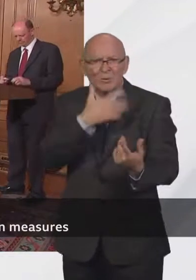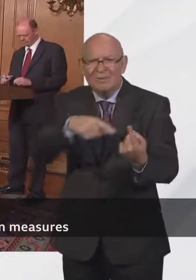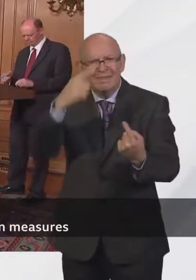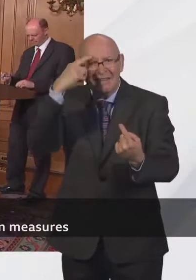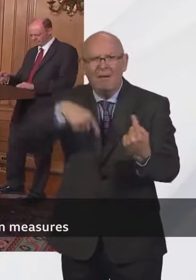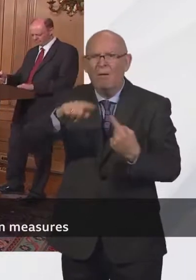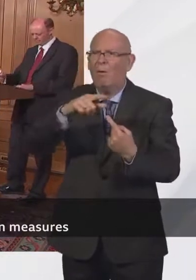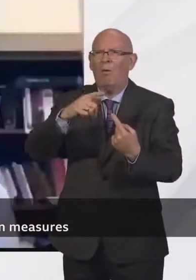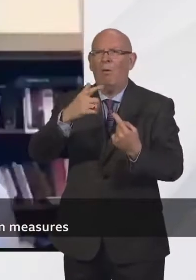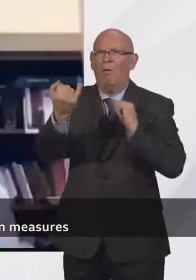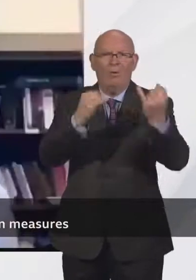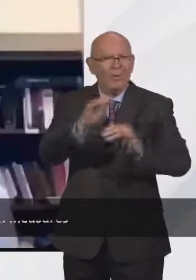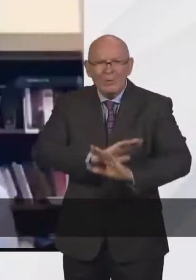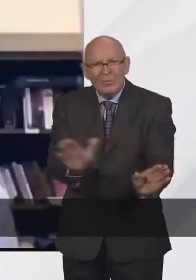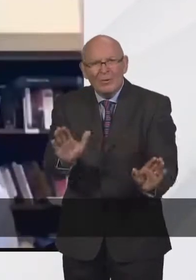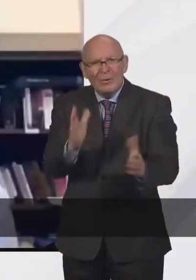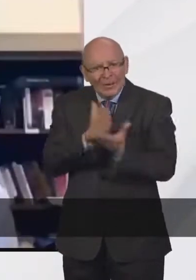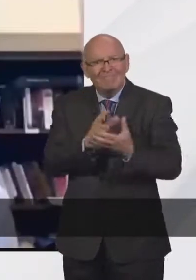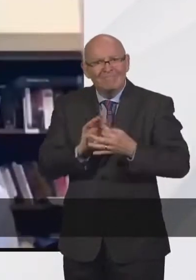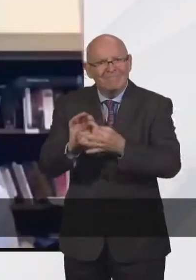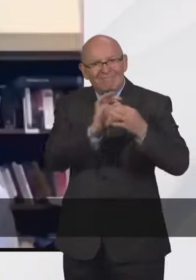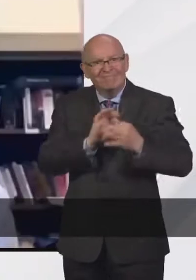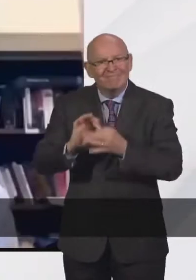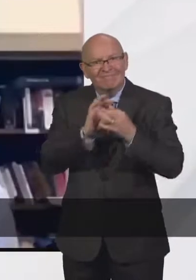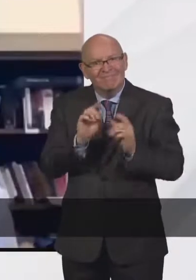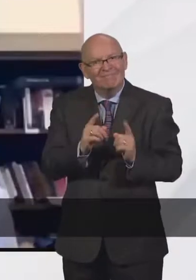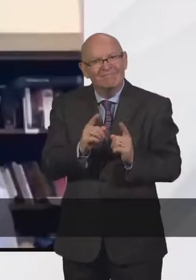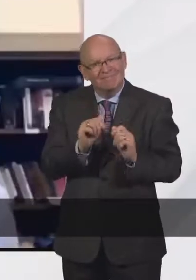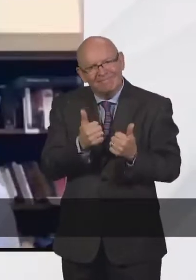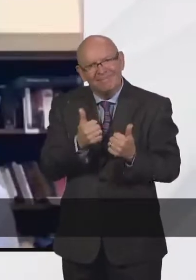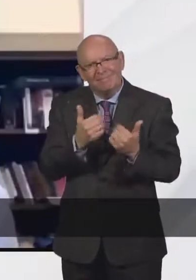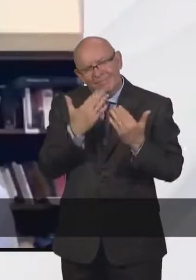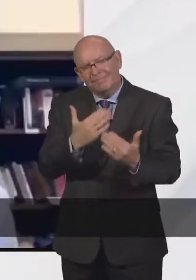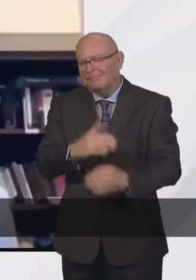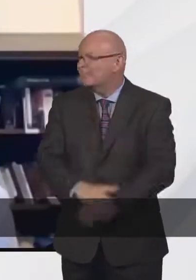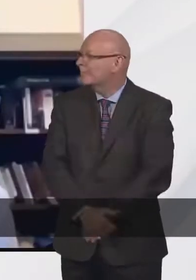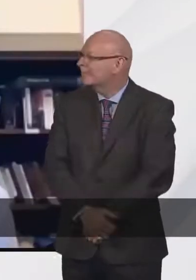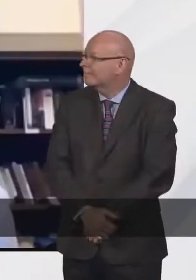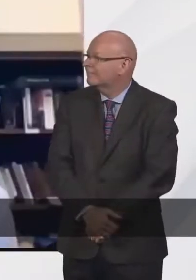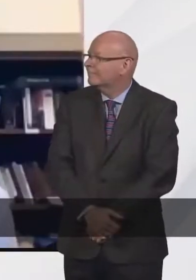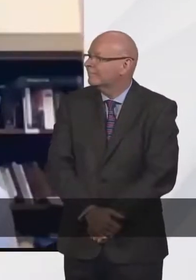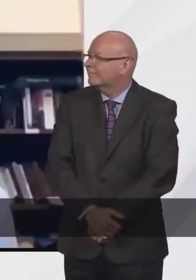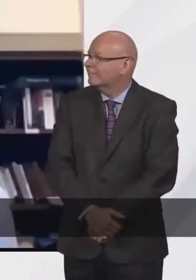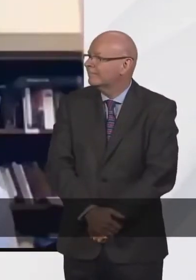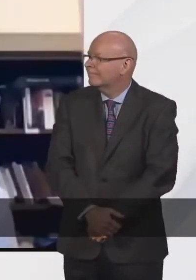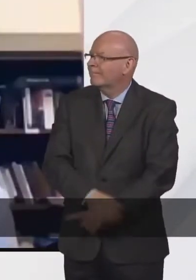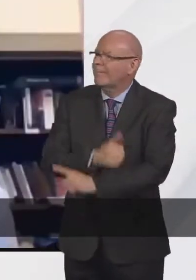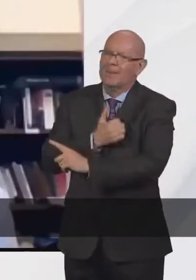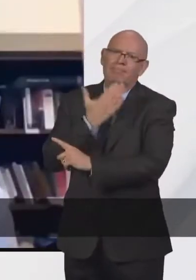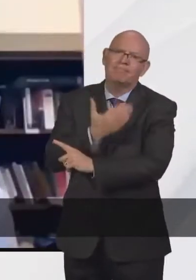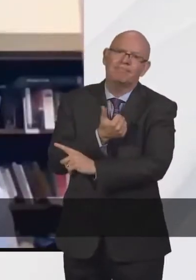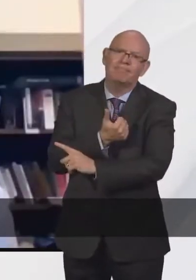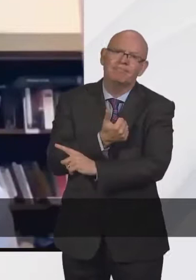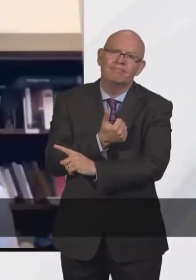Thank you, Prime Minister. Can I just follow up on Sam's question and put this directly to Patrick Vallance? I think Chris Whitty just gave an answer to Sam's